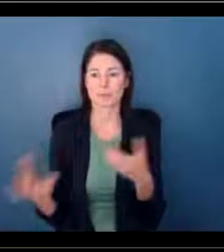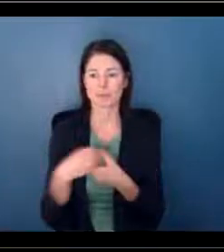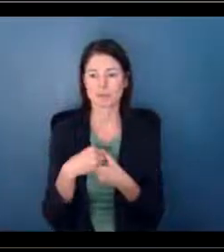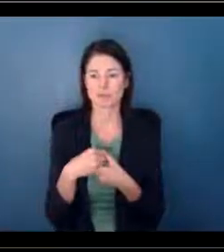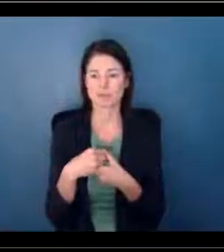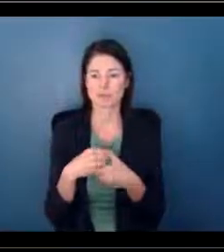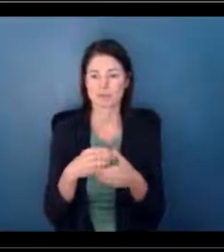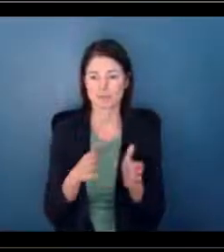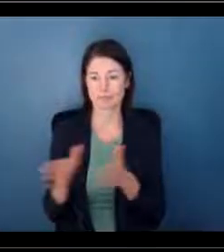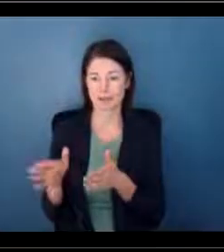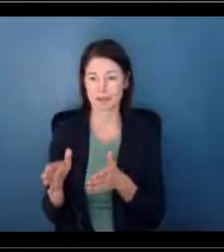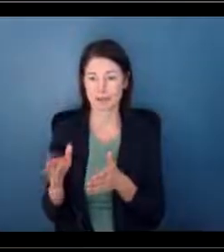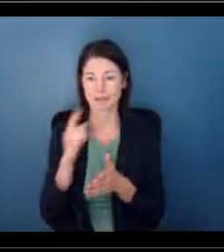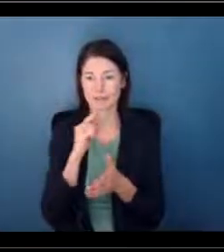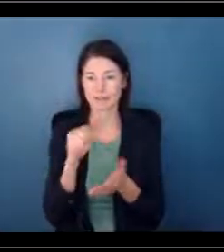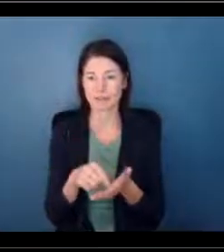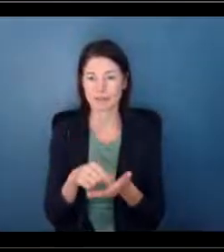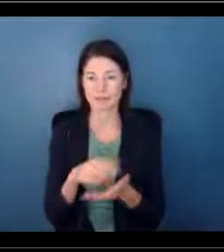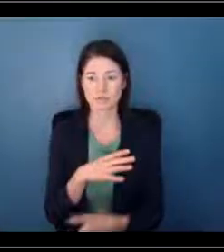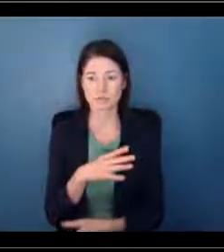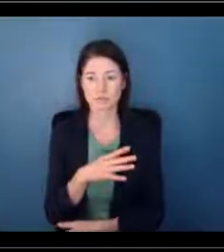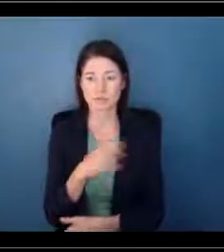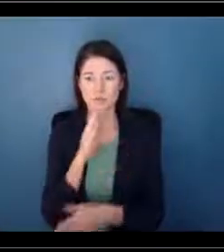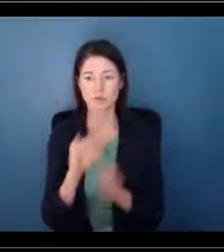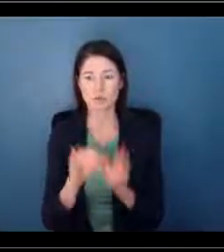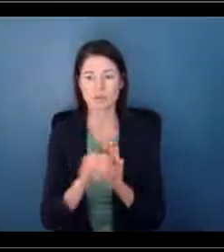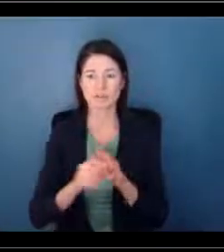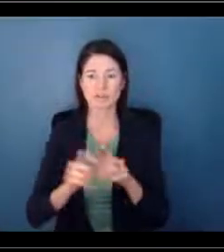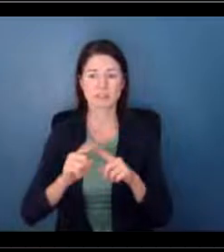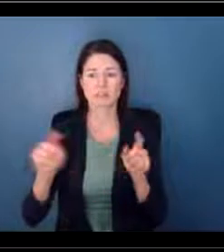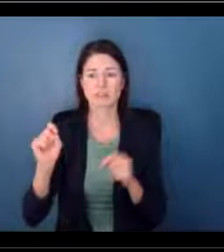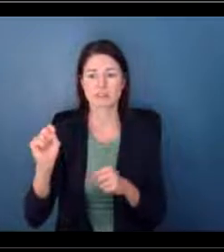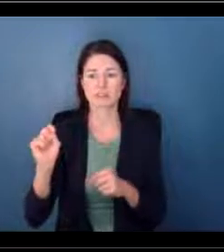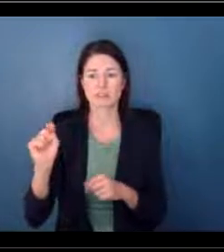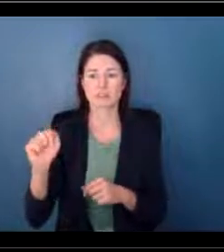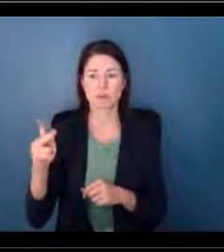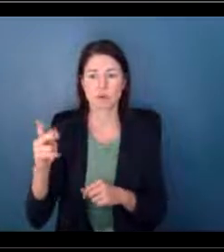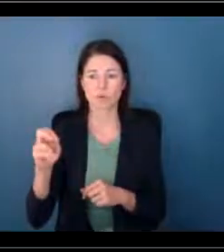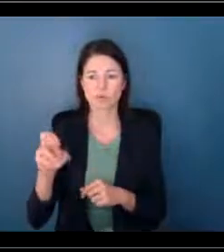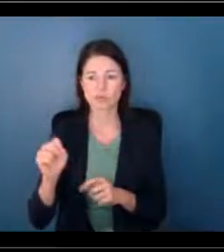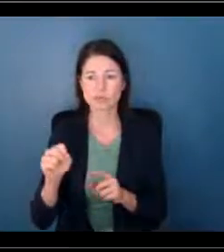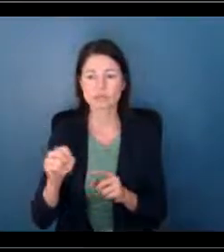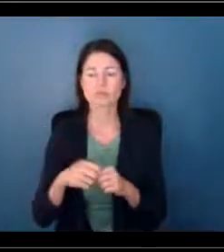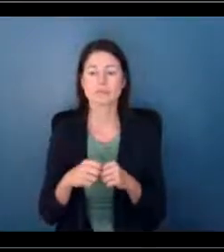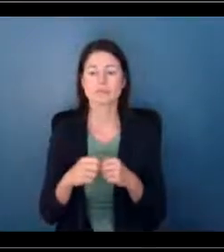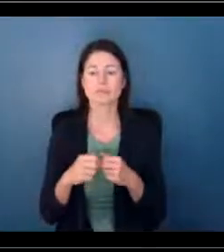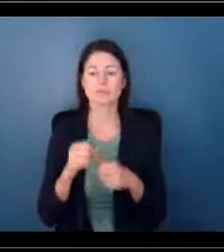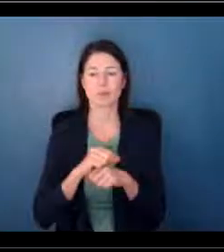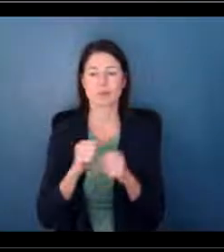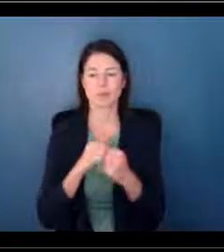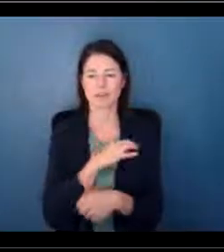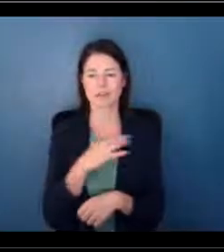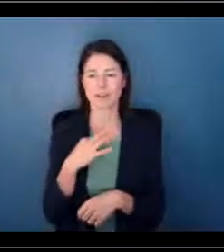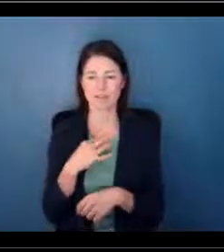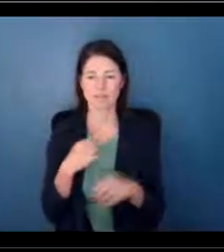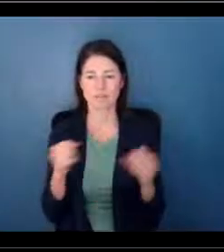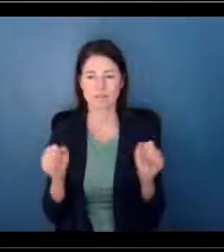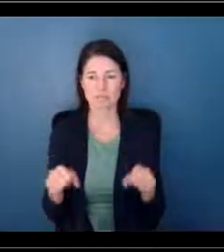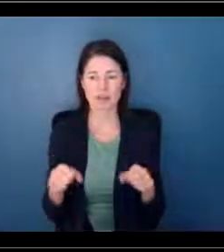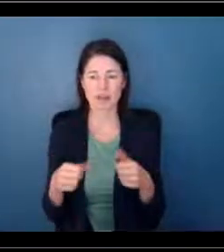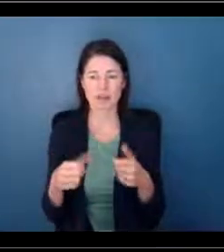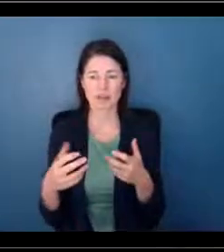plan for this, which would identify all the stakeholders and so we can work with the staff on that and get you guys'